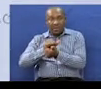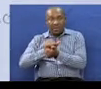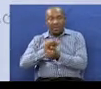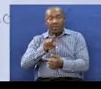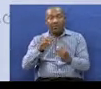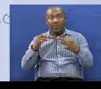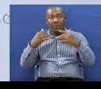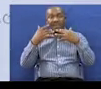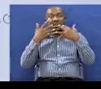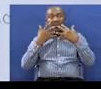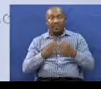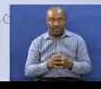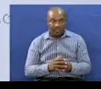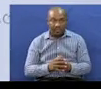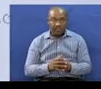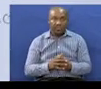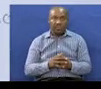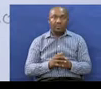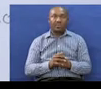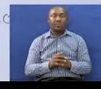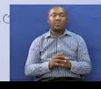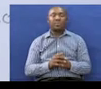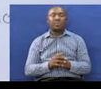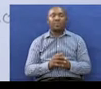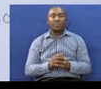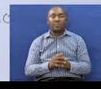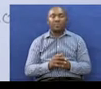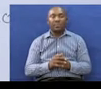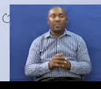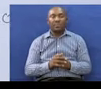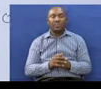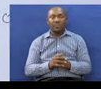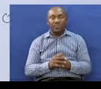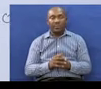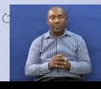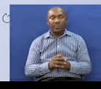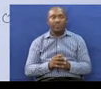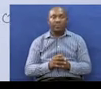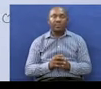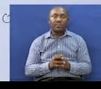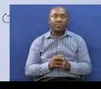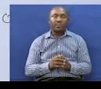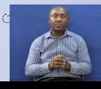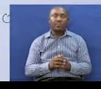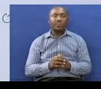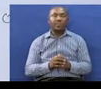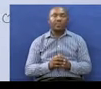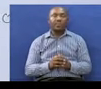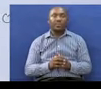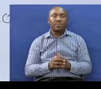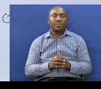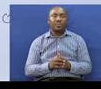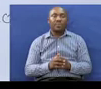properties. Physical properties of oxygen gas. Physical properties of